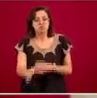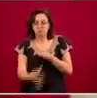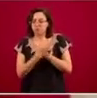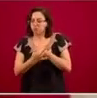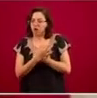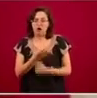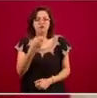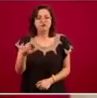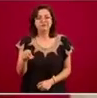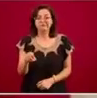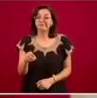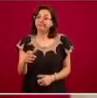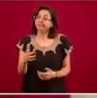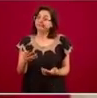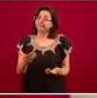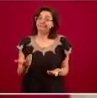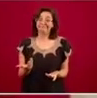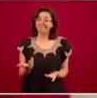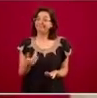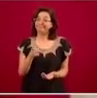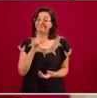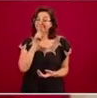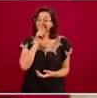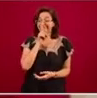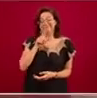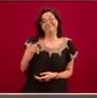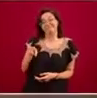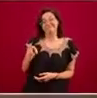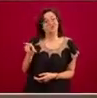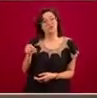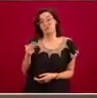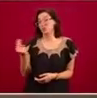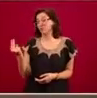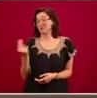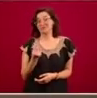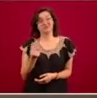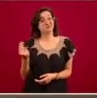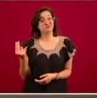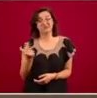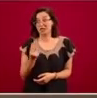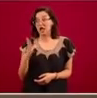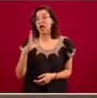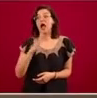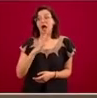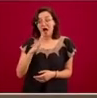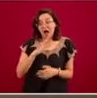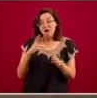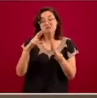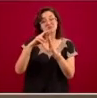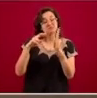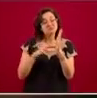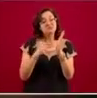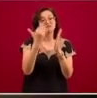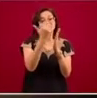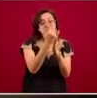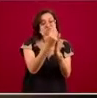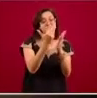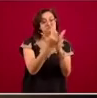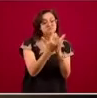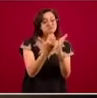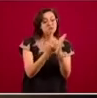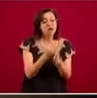mask to feel protected. But there are technical guidelines that are very clear that